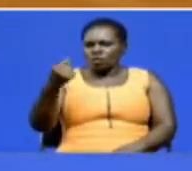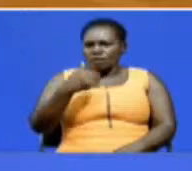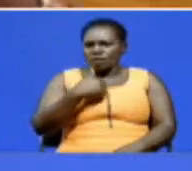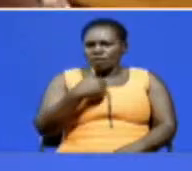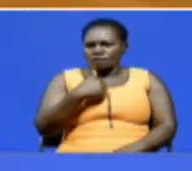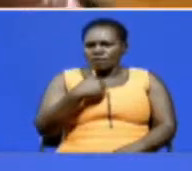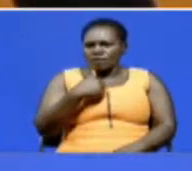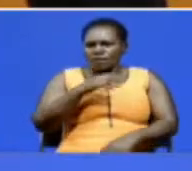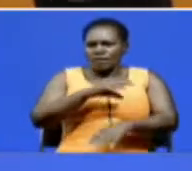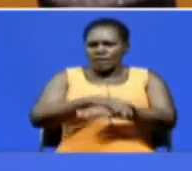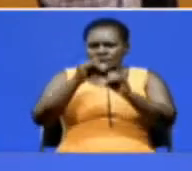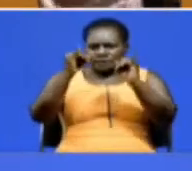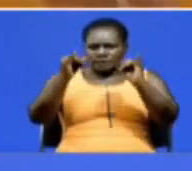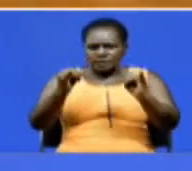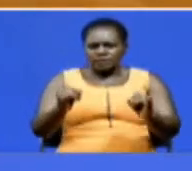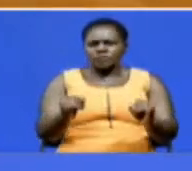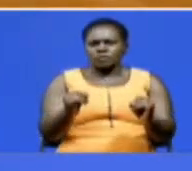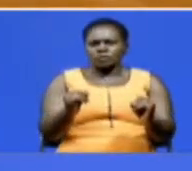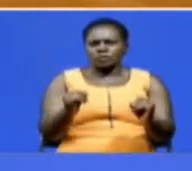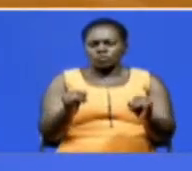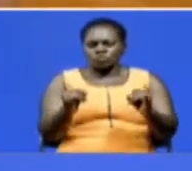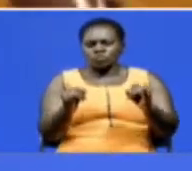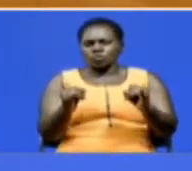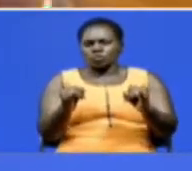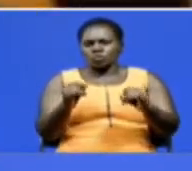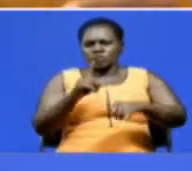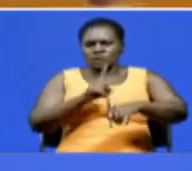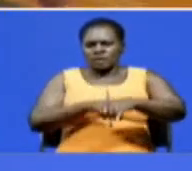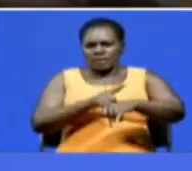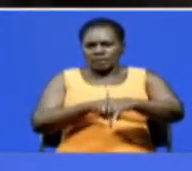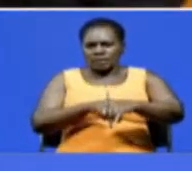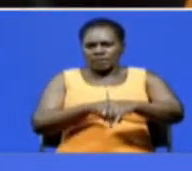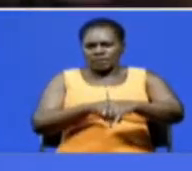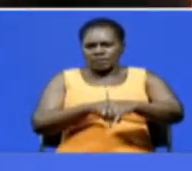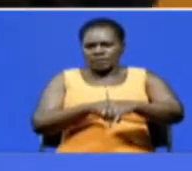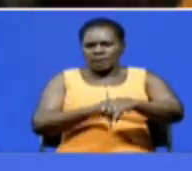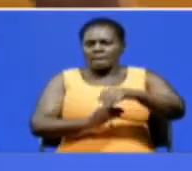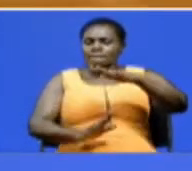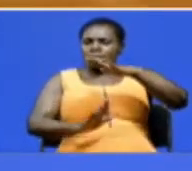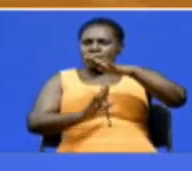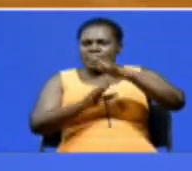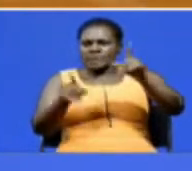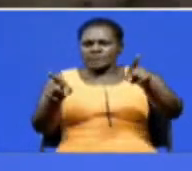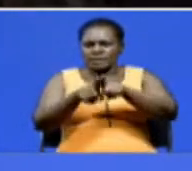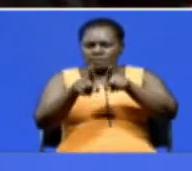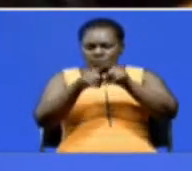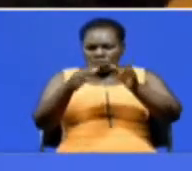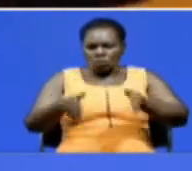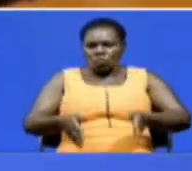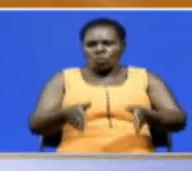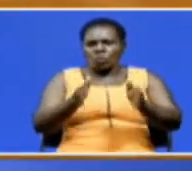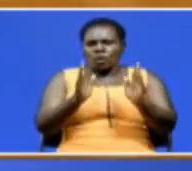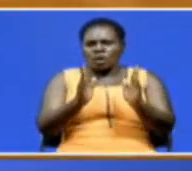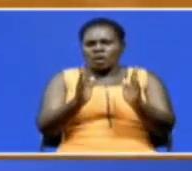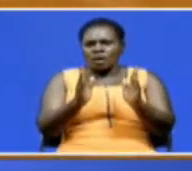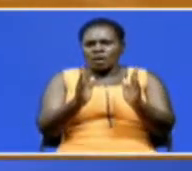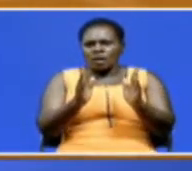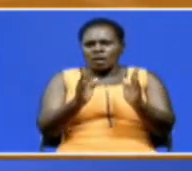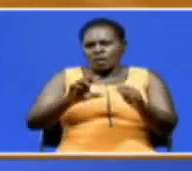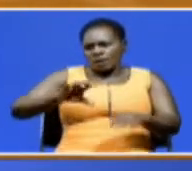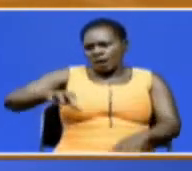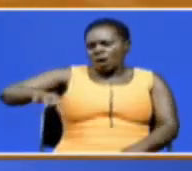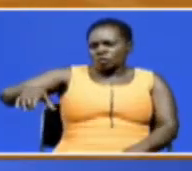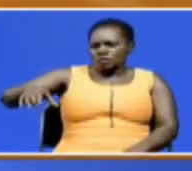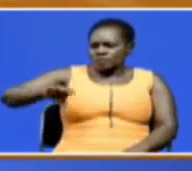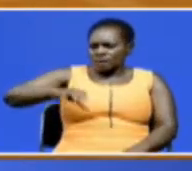are getting in this new peak, I don't like to call it a second wave, is a peak in the same wave, is driven by